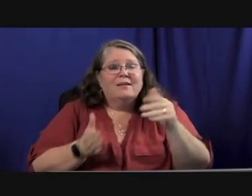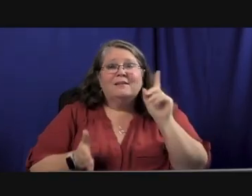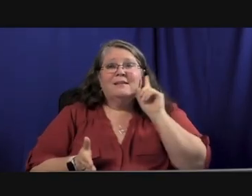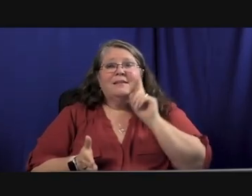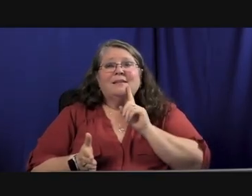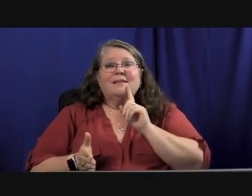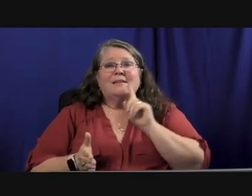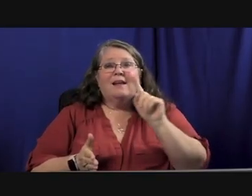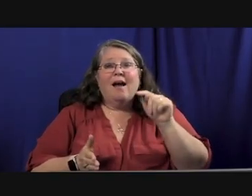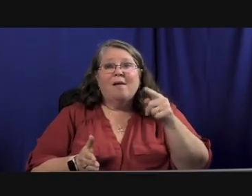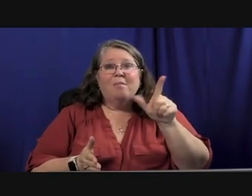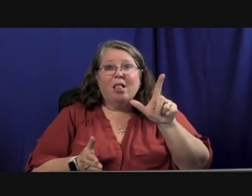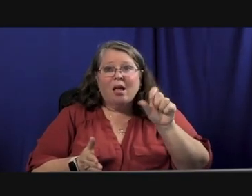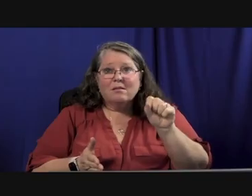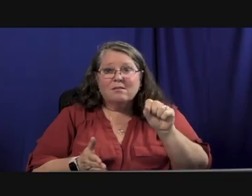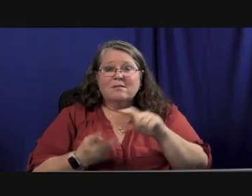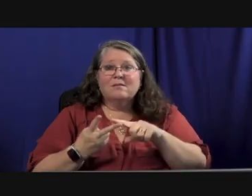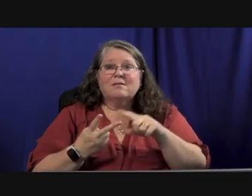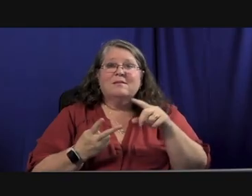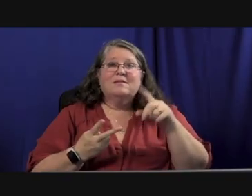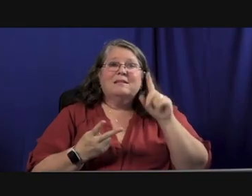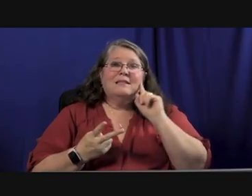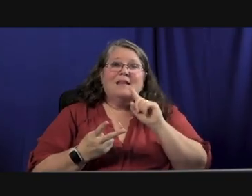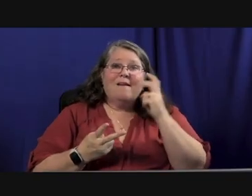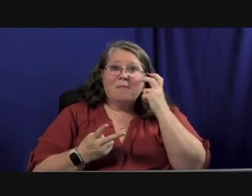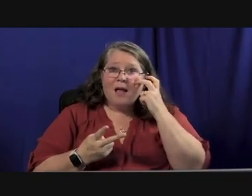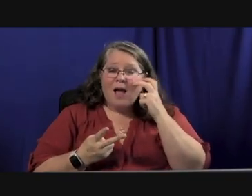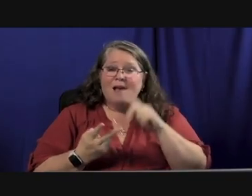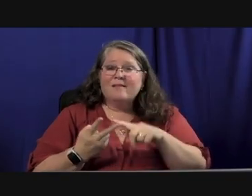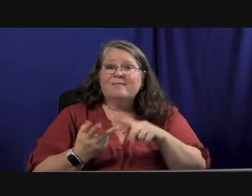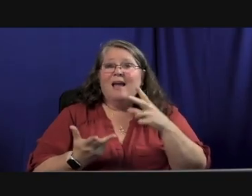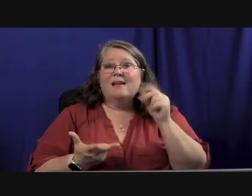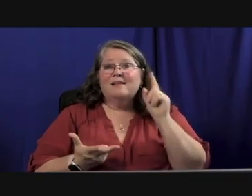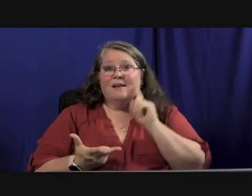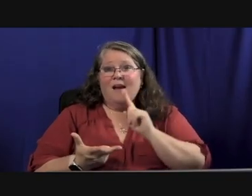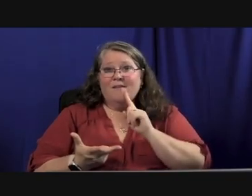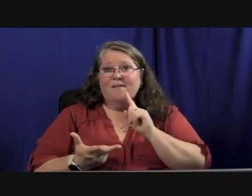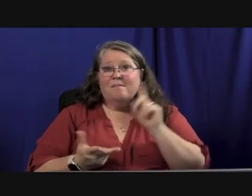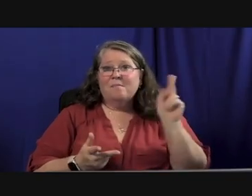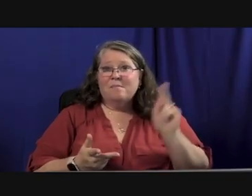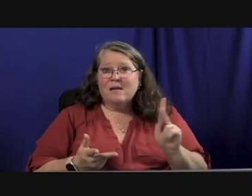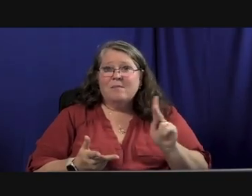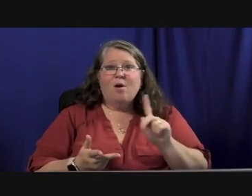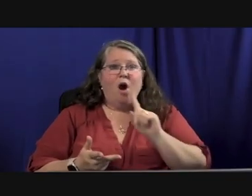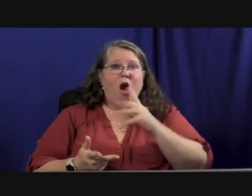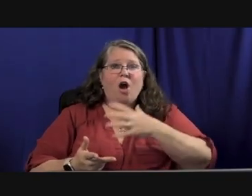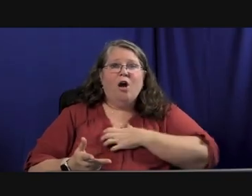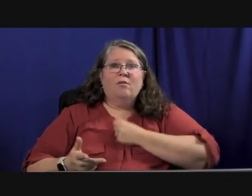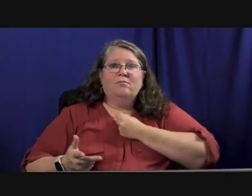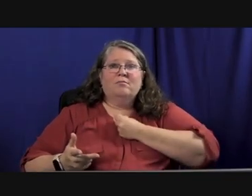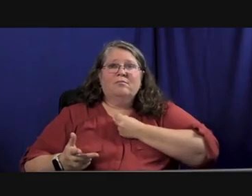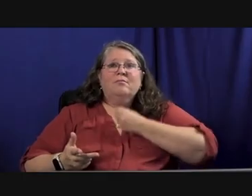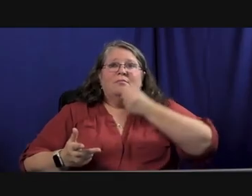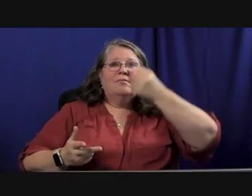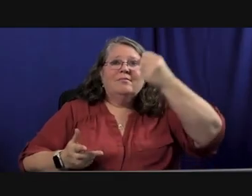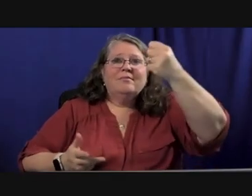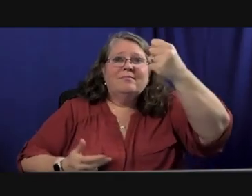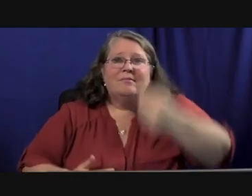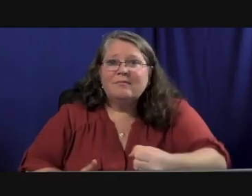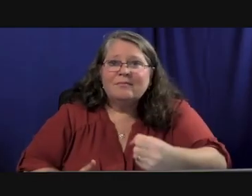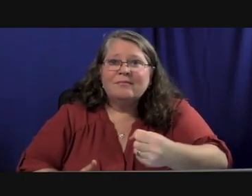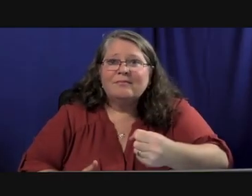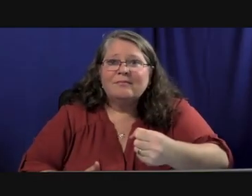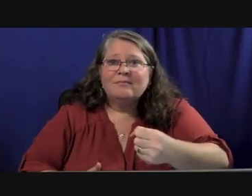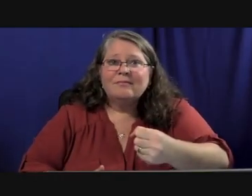but often deaf plus, deaf blind, and deaf people